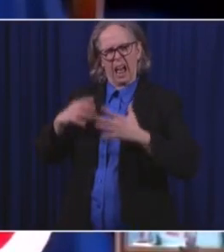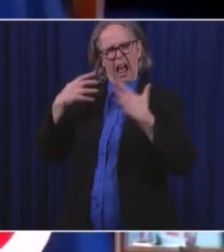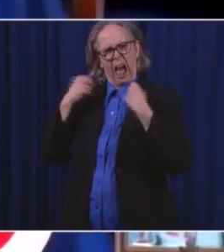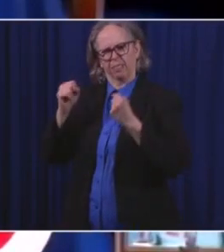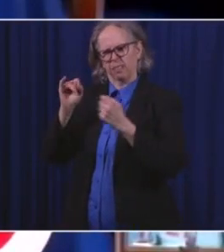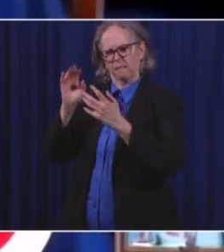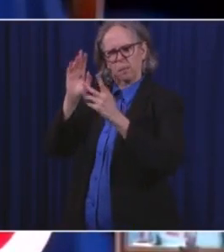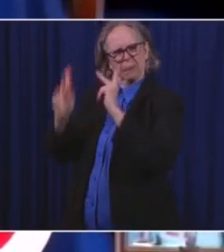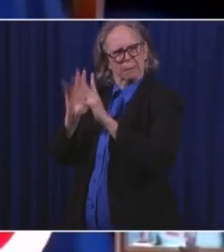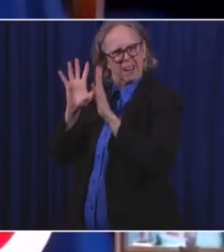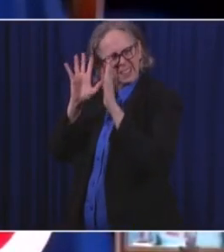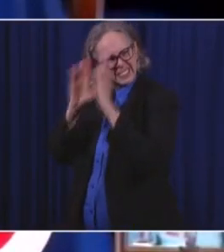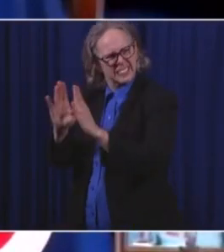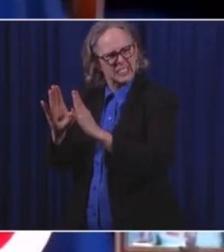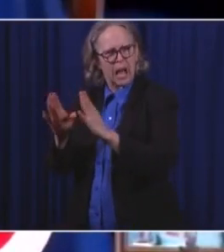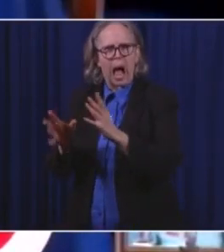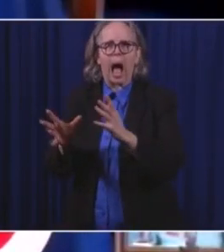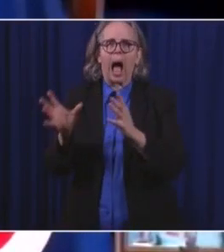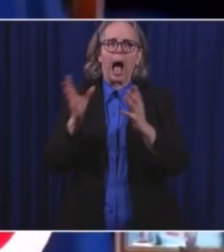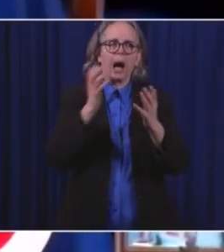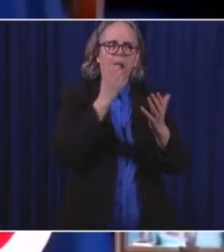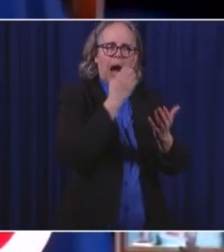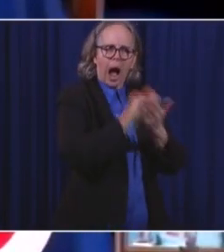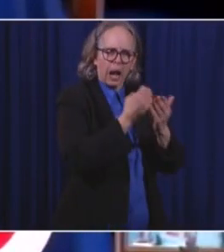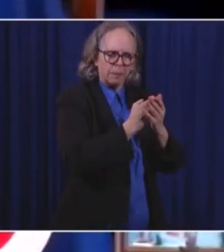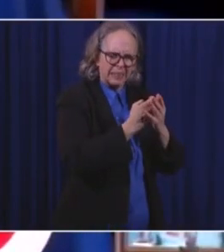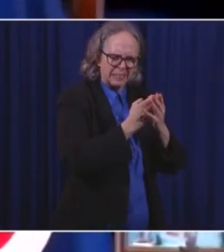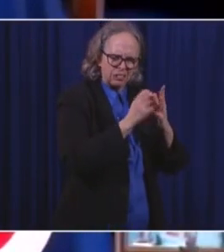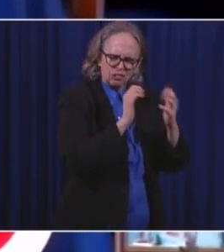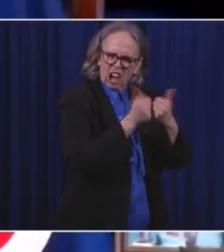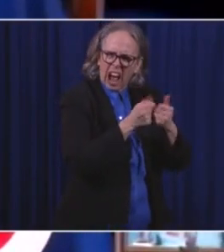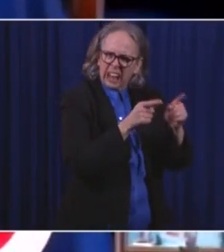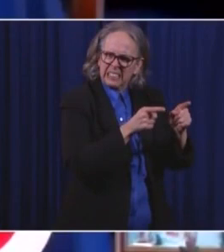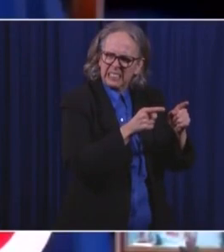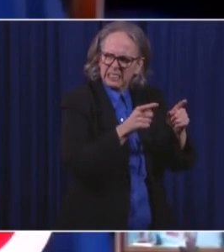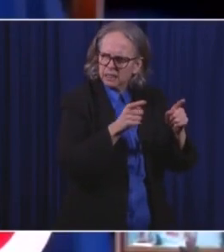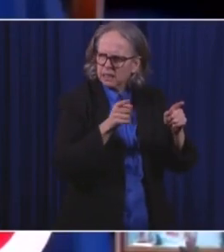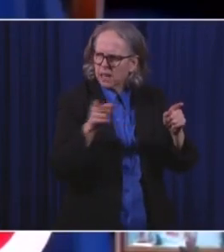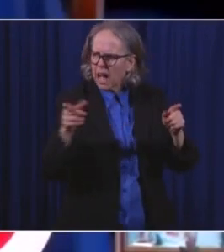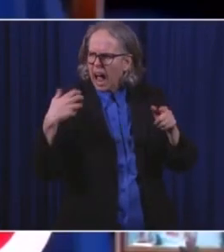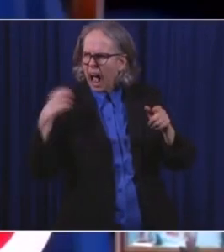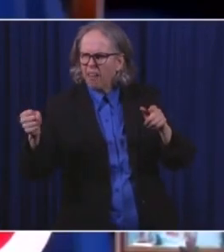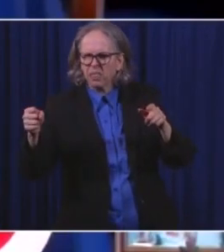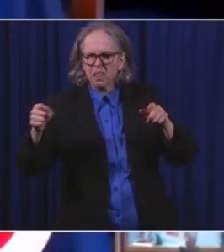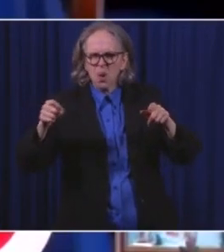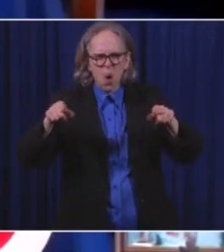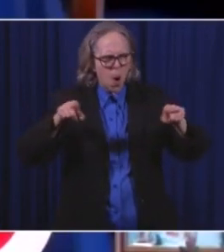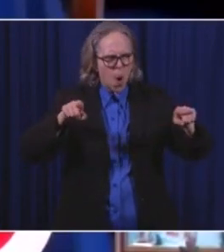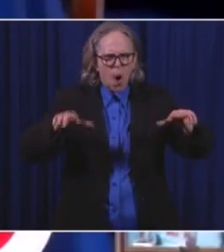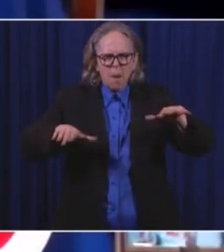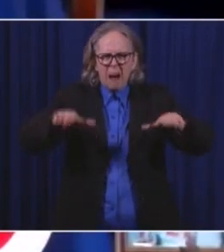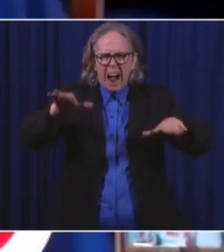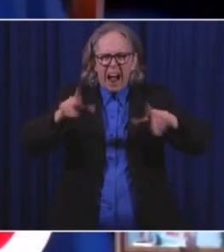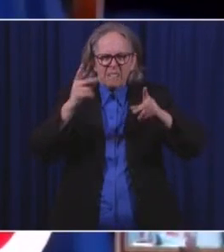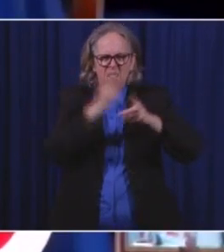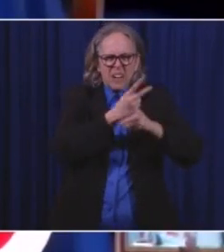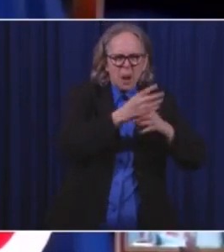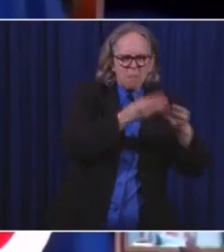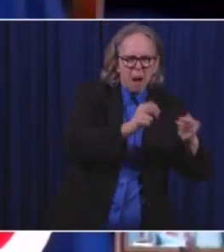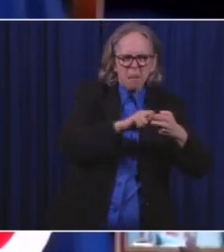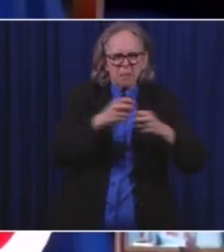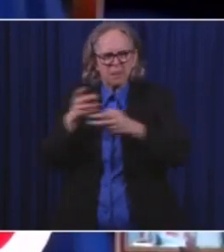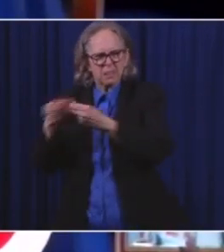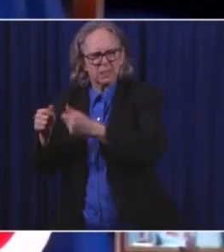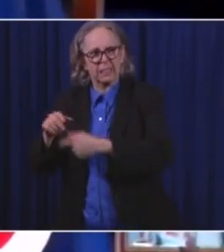COVID present, so that we're getting people the relief that they need. It's why these BWC checks, dividend checks going